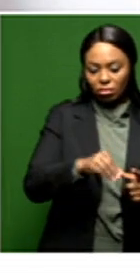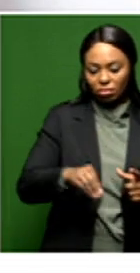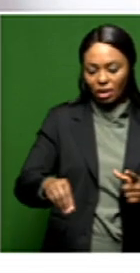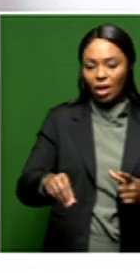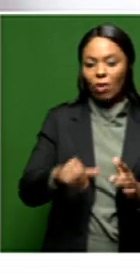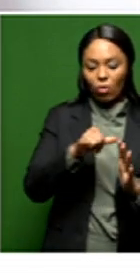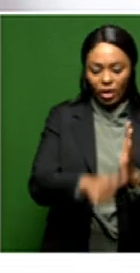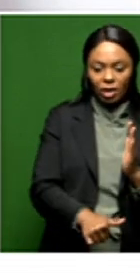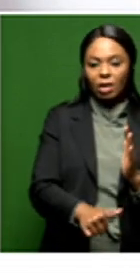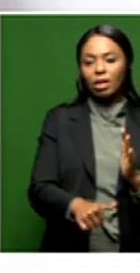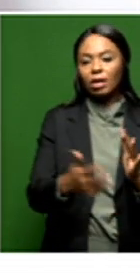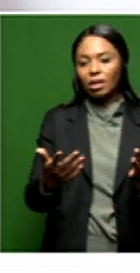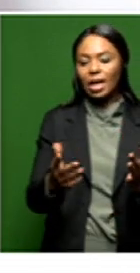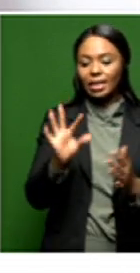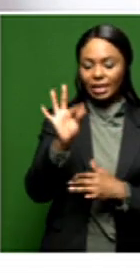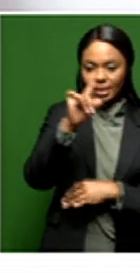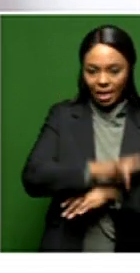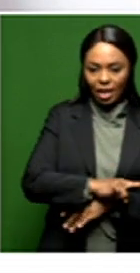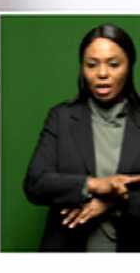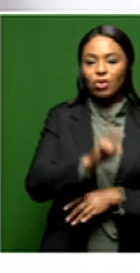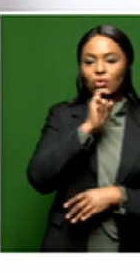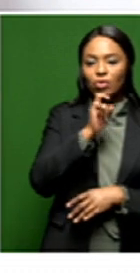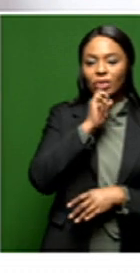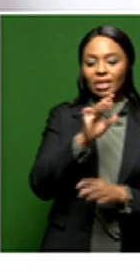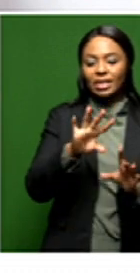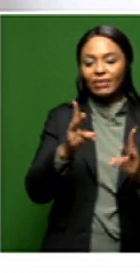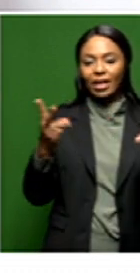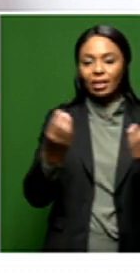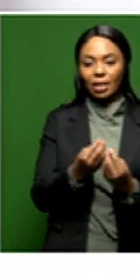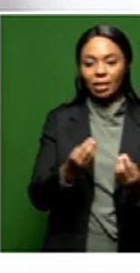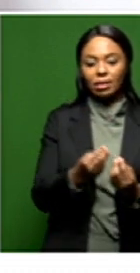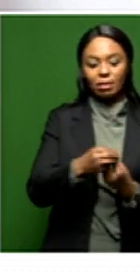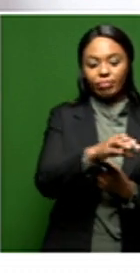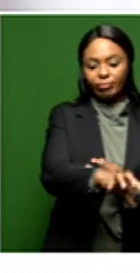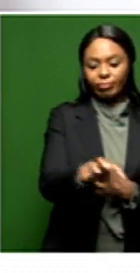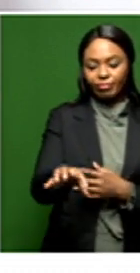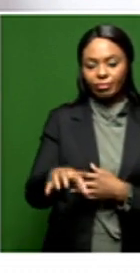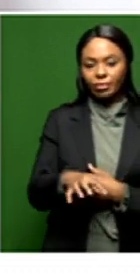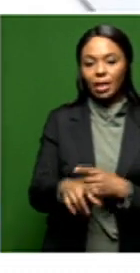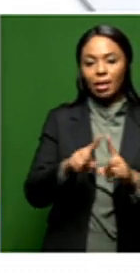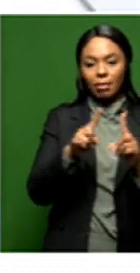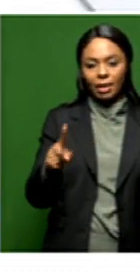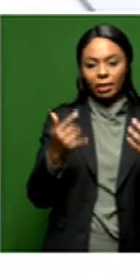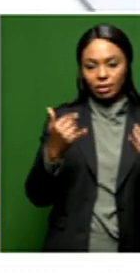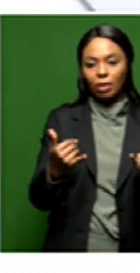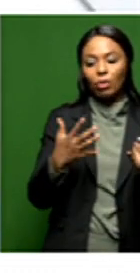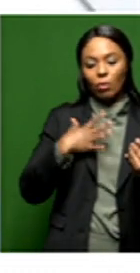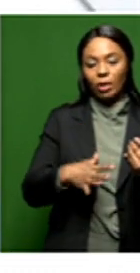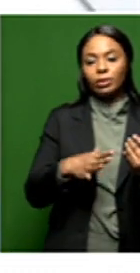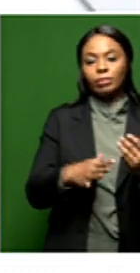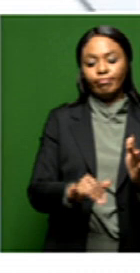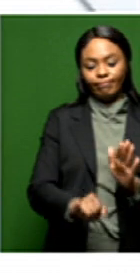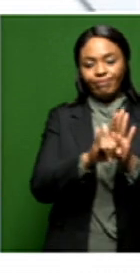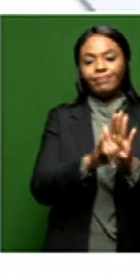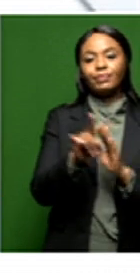the experience and the occasion. But we're also going to highlight our local industry. We've got amazing